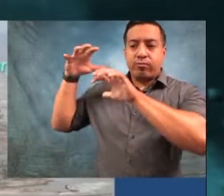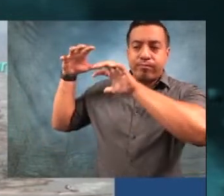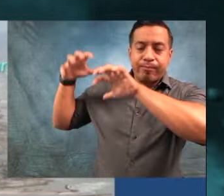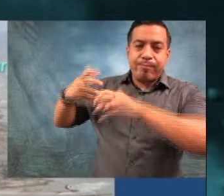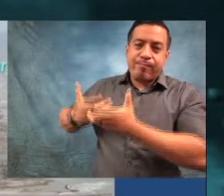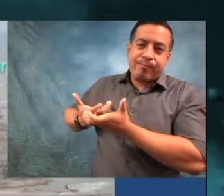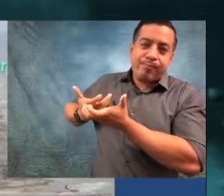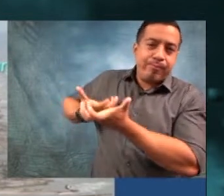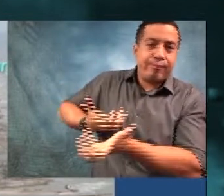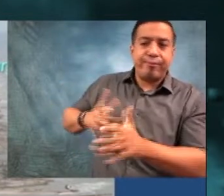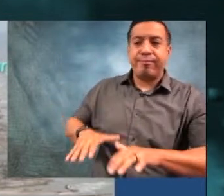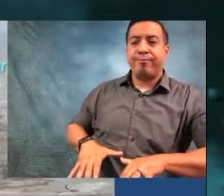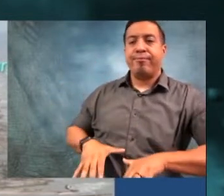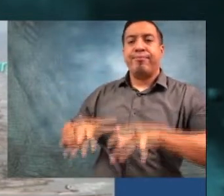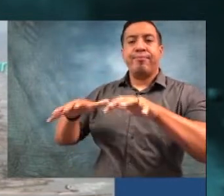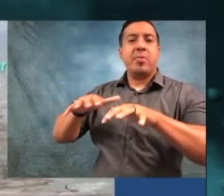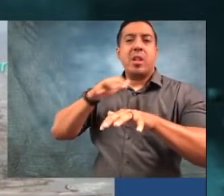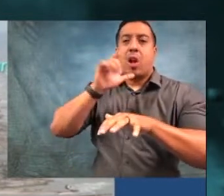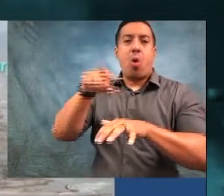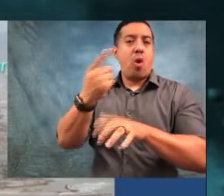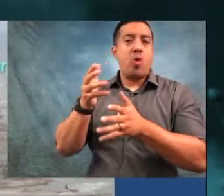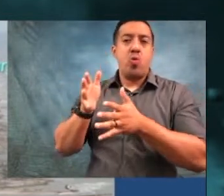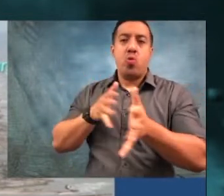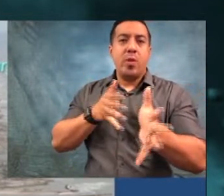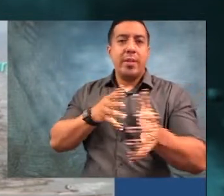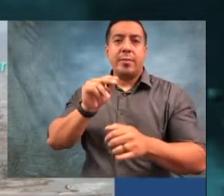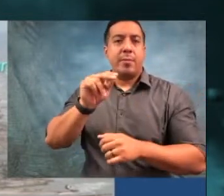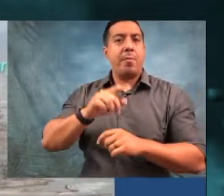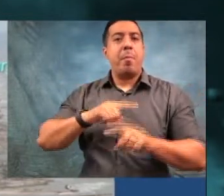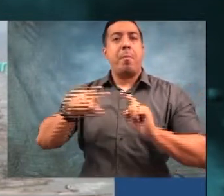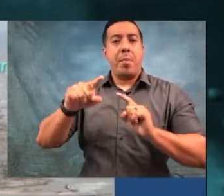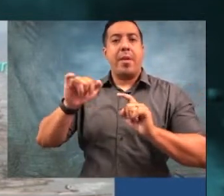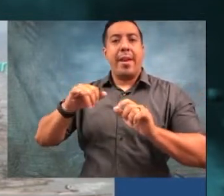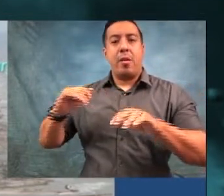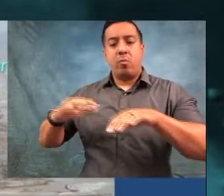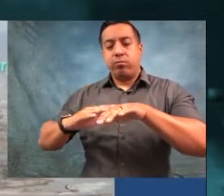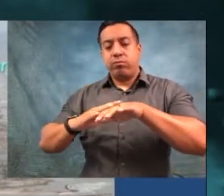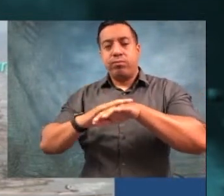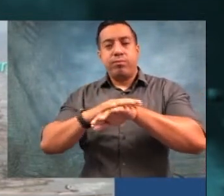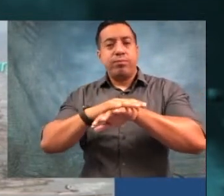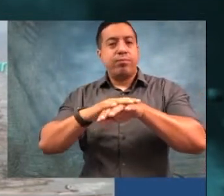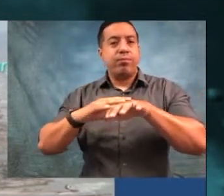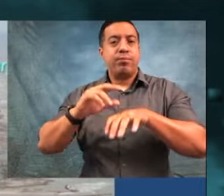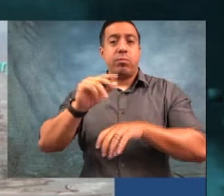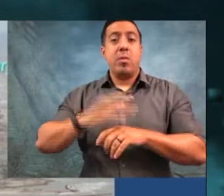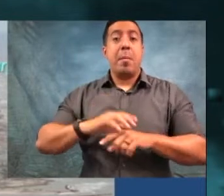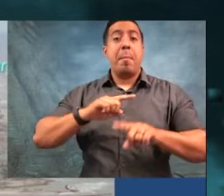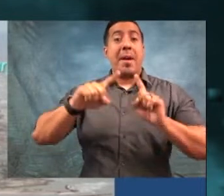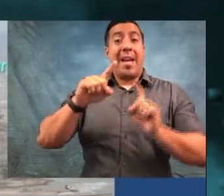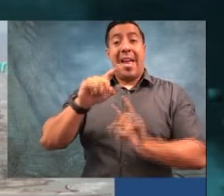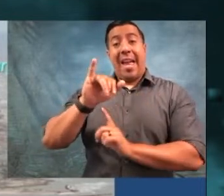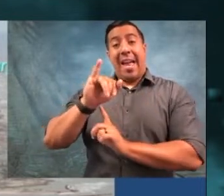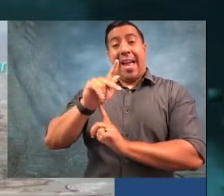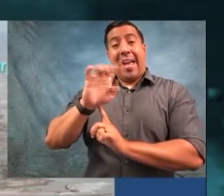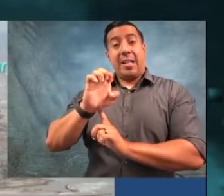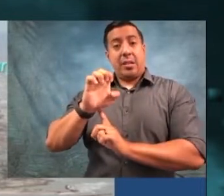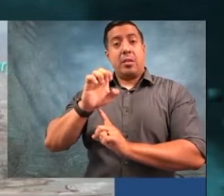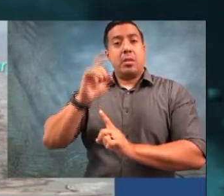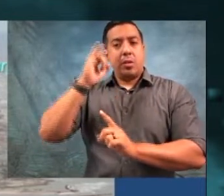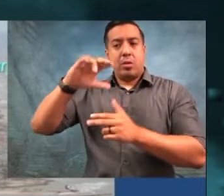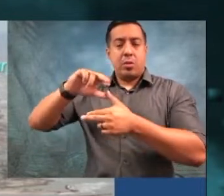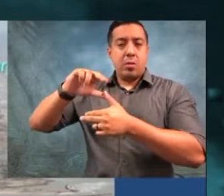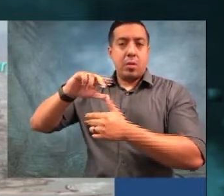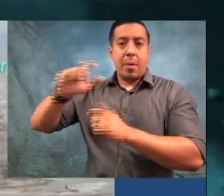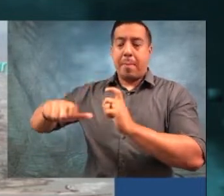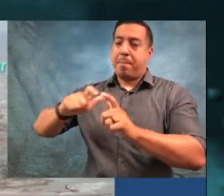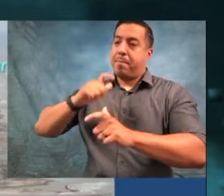flooding rains in the Houston area. Not so much wind, not so much storm surge. For Hurricane Ike, storm